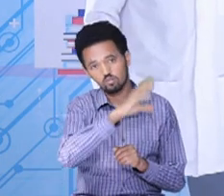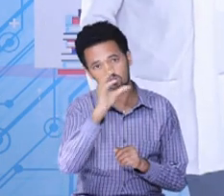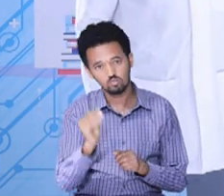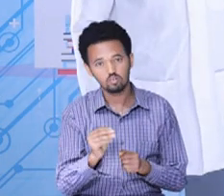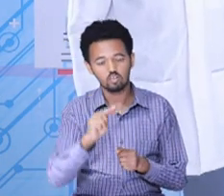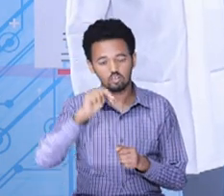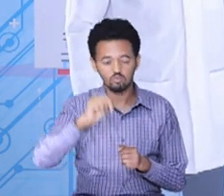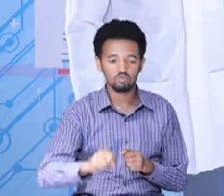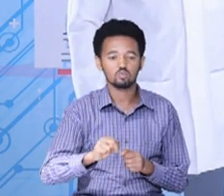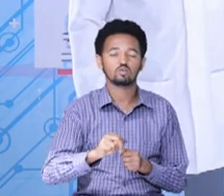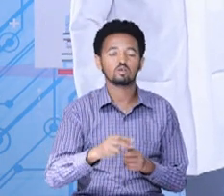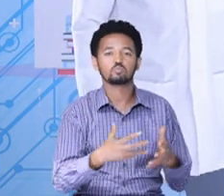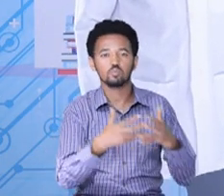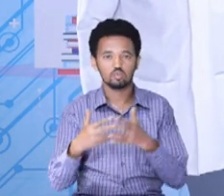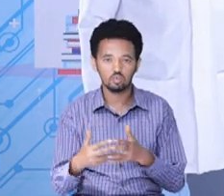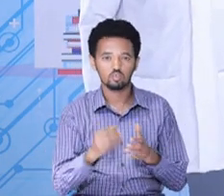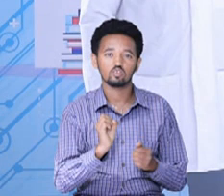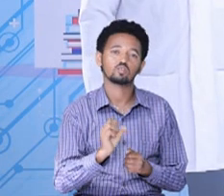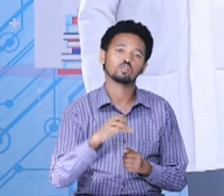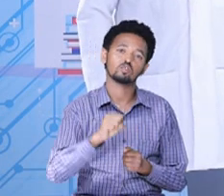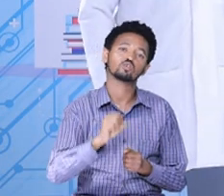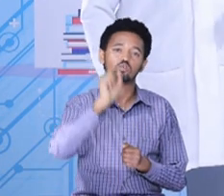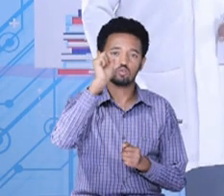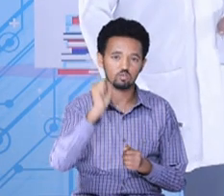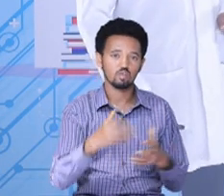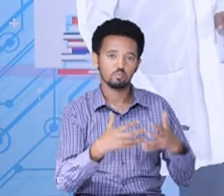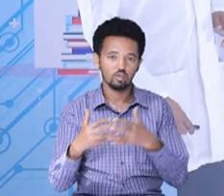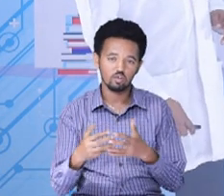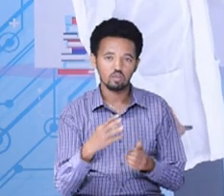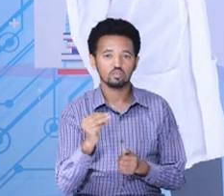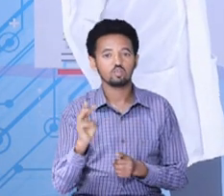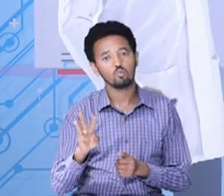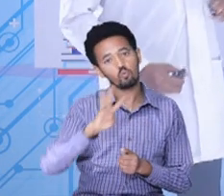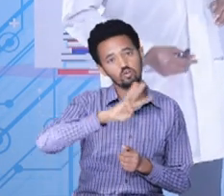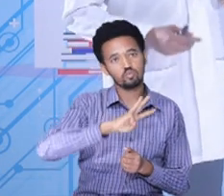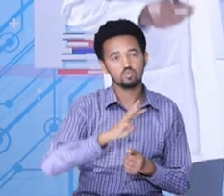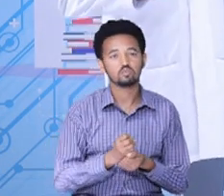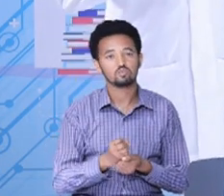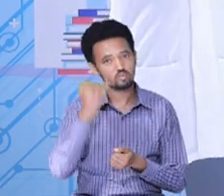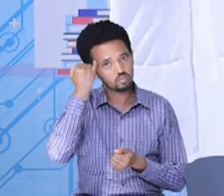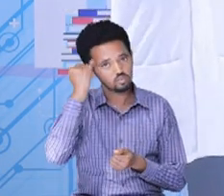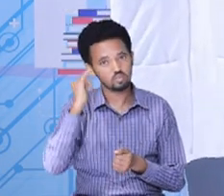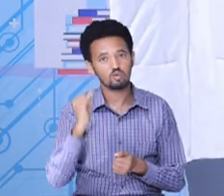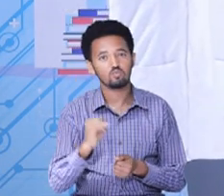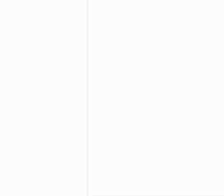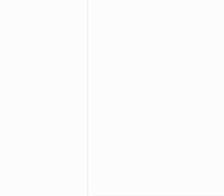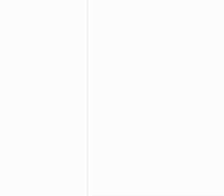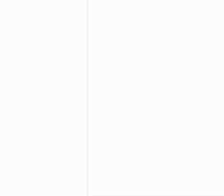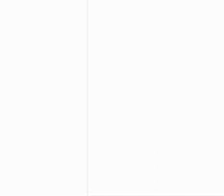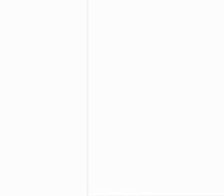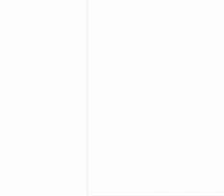America, South America, and West Indies. The idea of